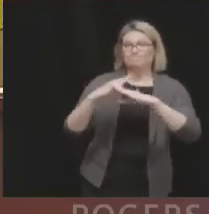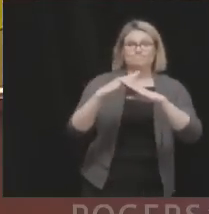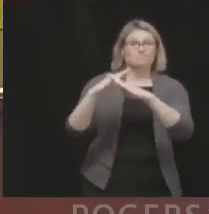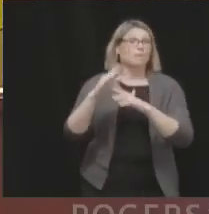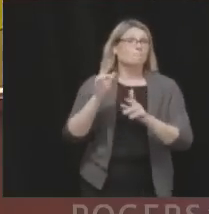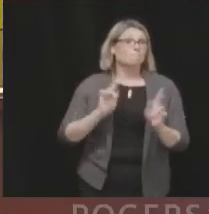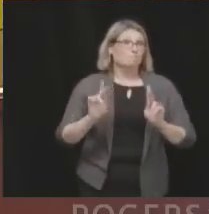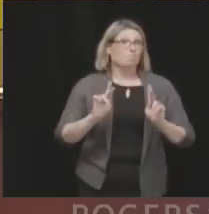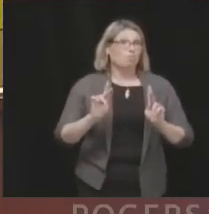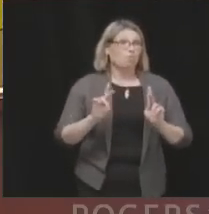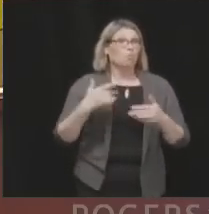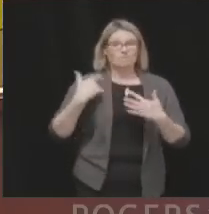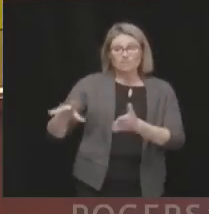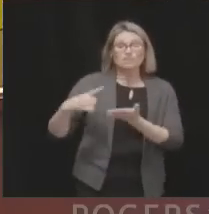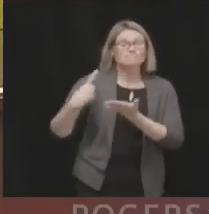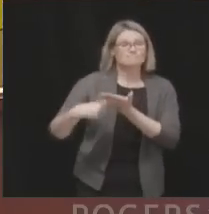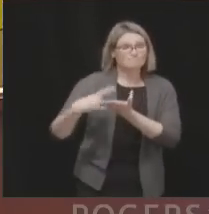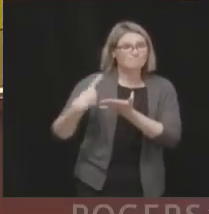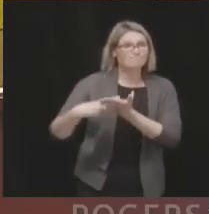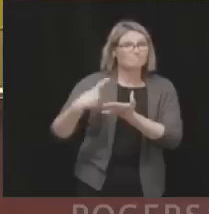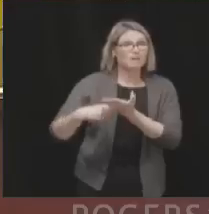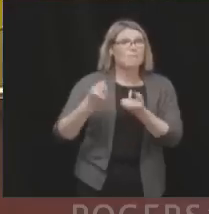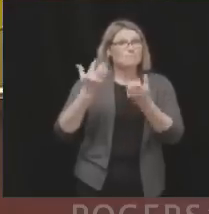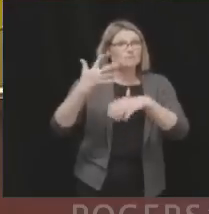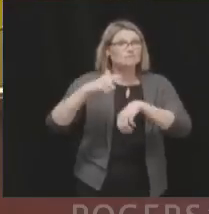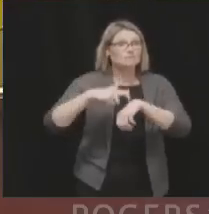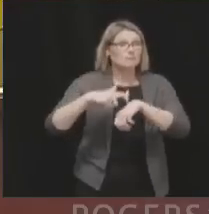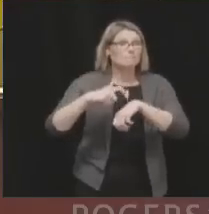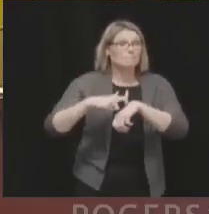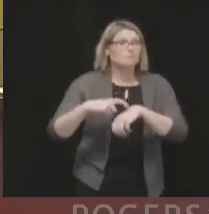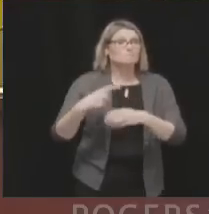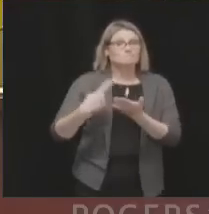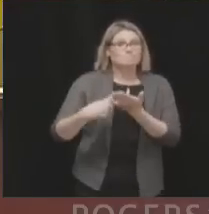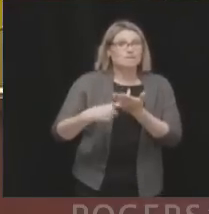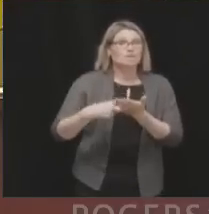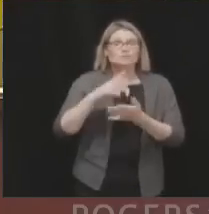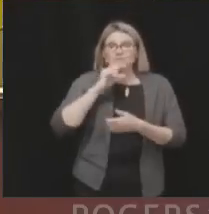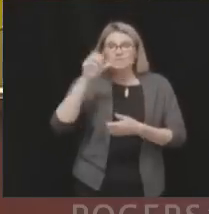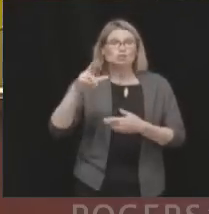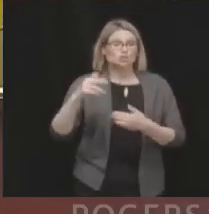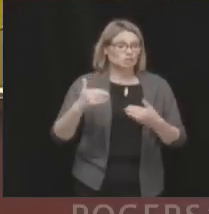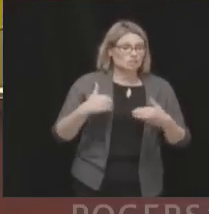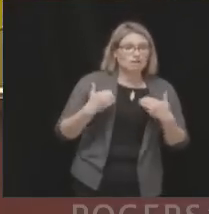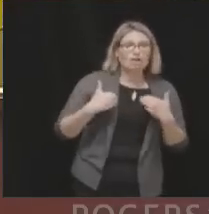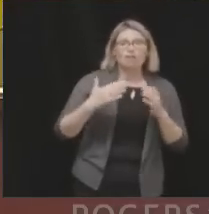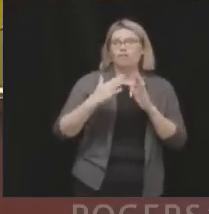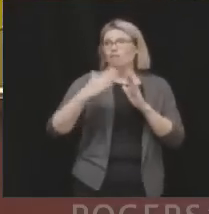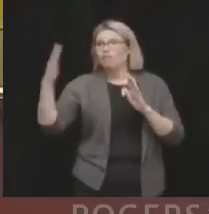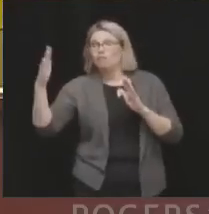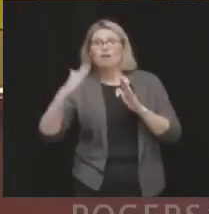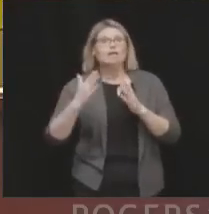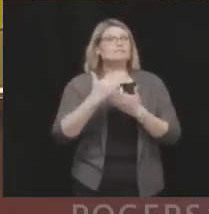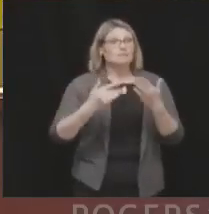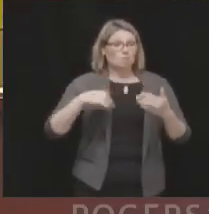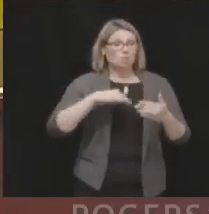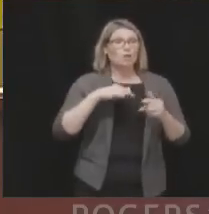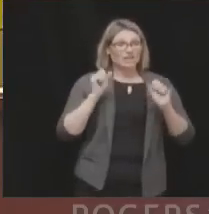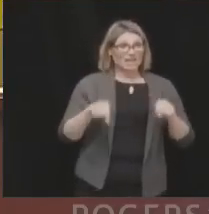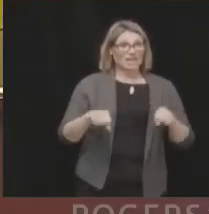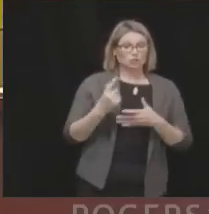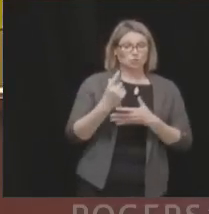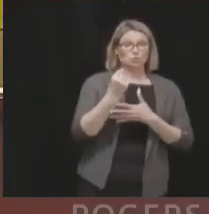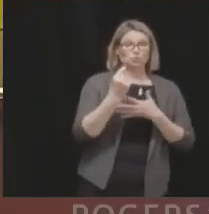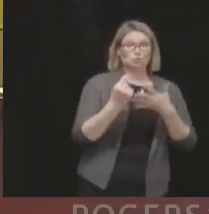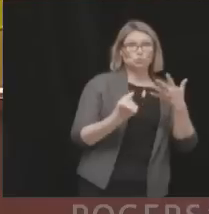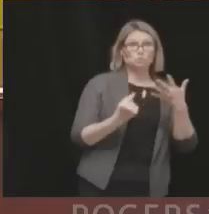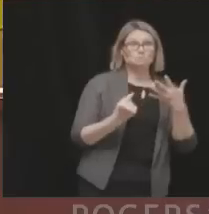so I think we can be cautiously optimistic. But again, if everybody does their part and everybody understands the risks to each